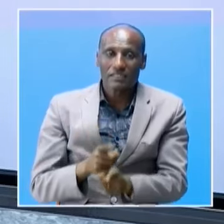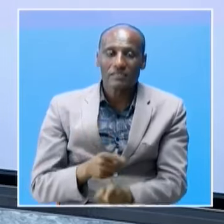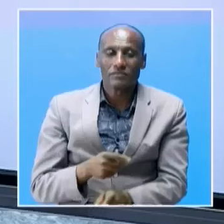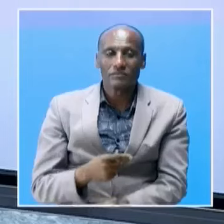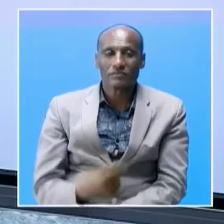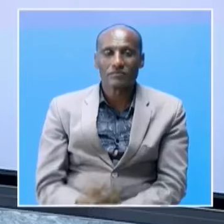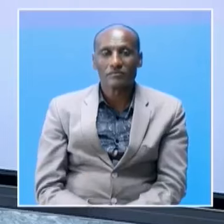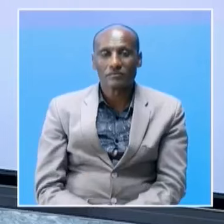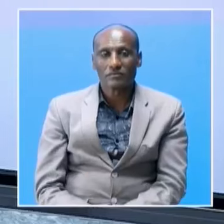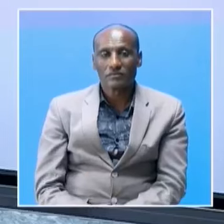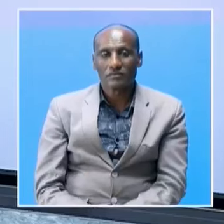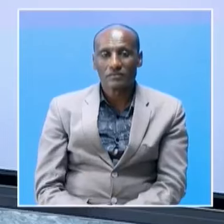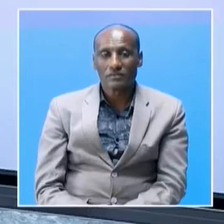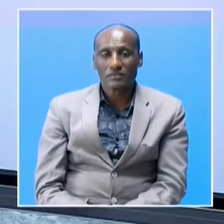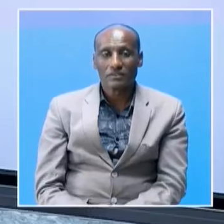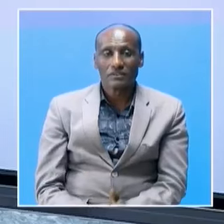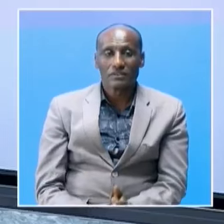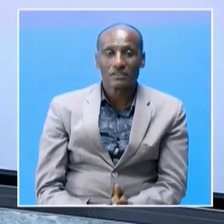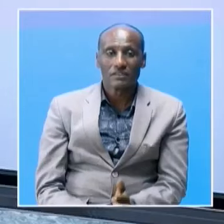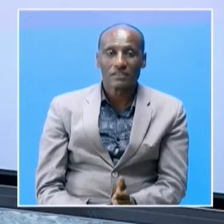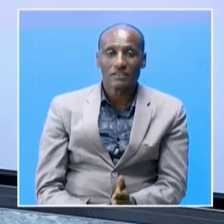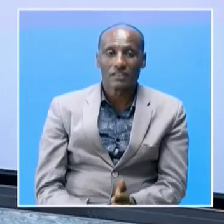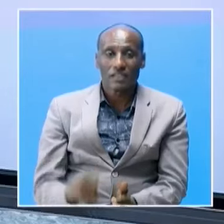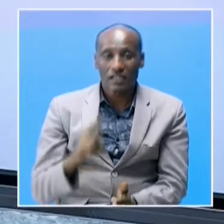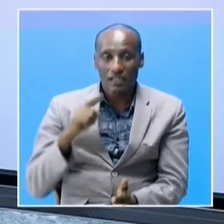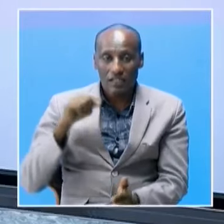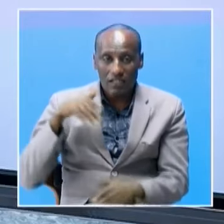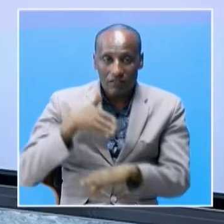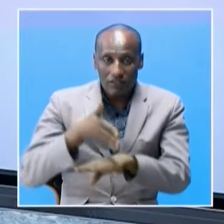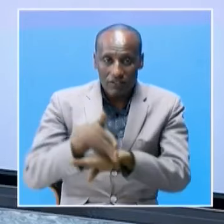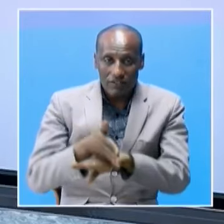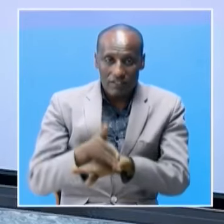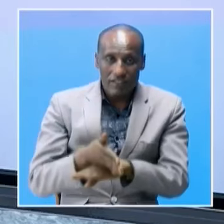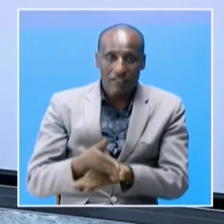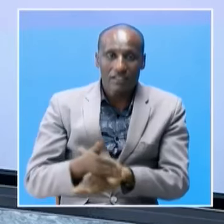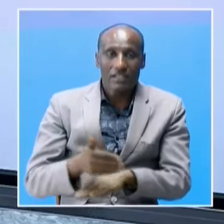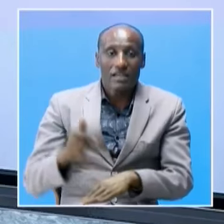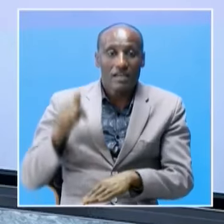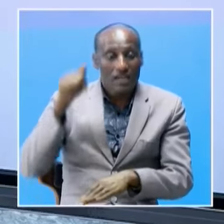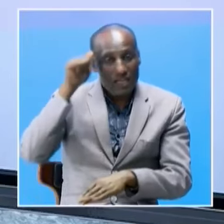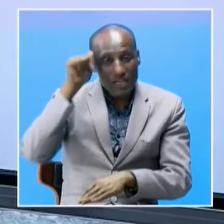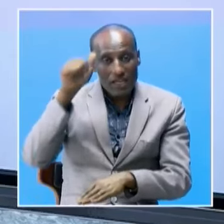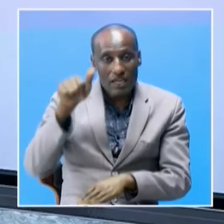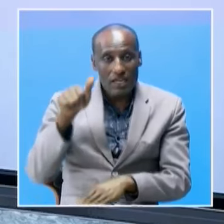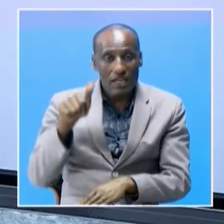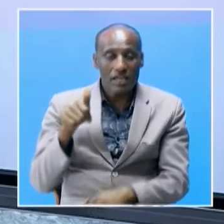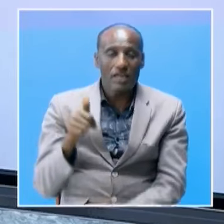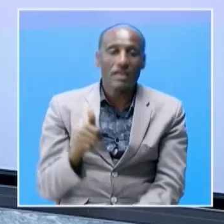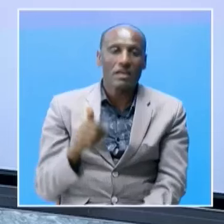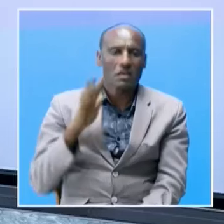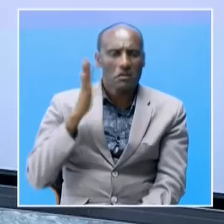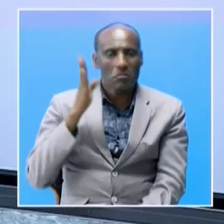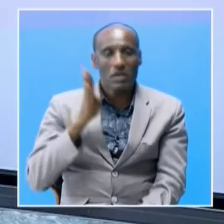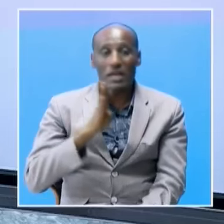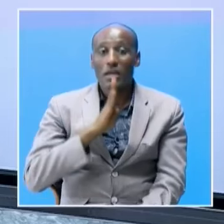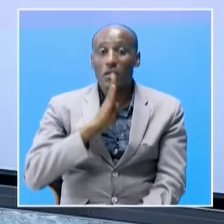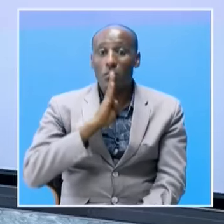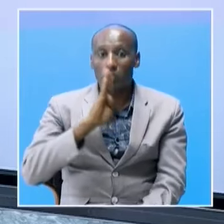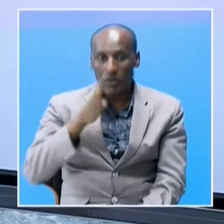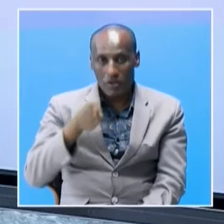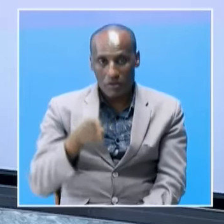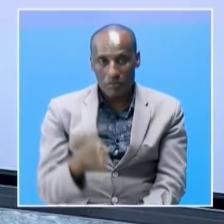okay? Then, after the second one, he may be. Very good. We have be